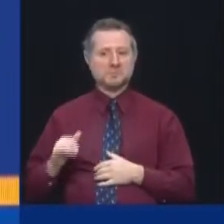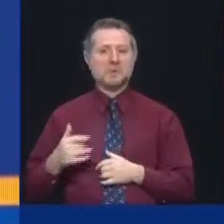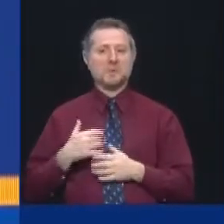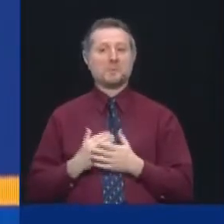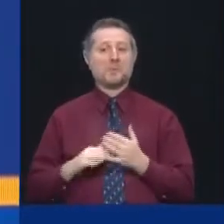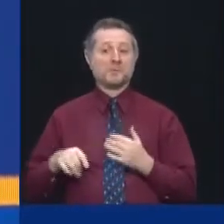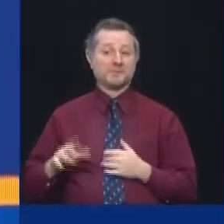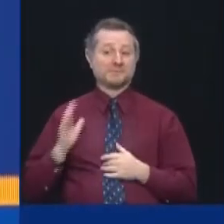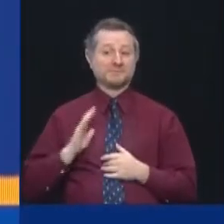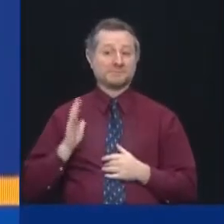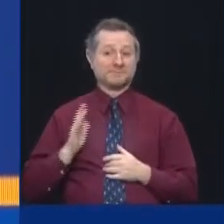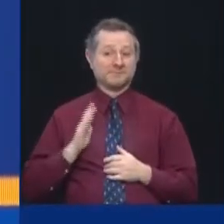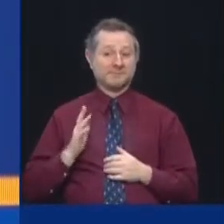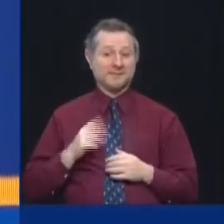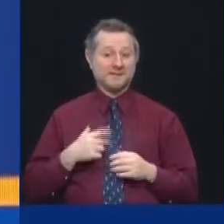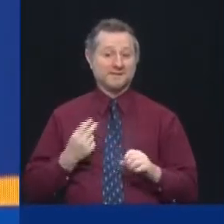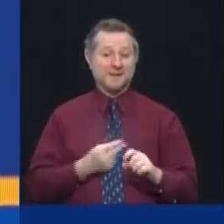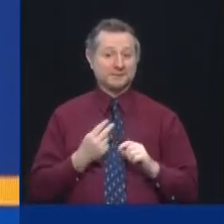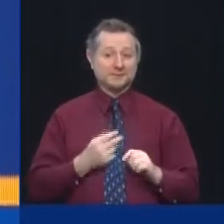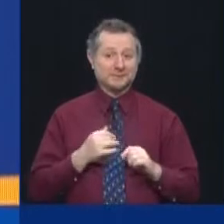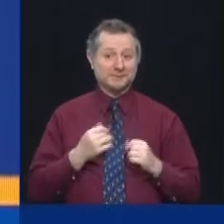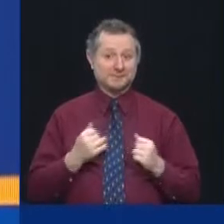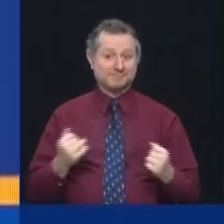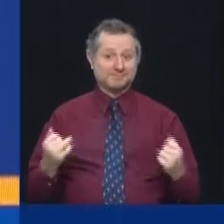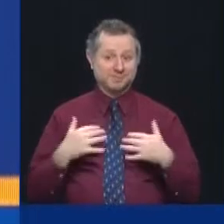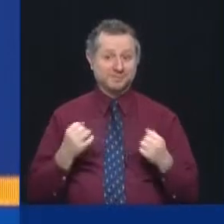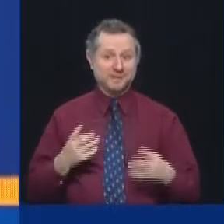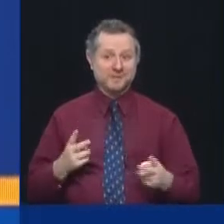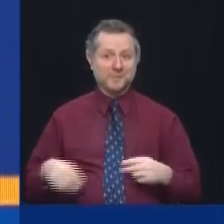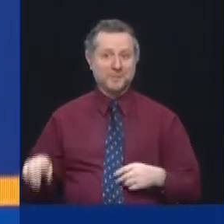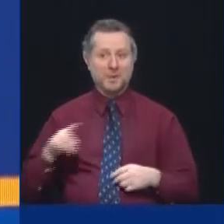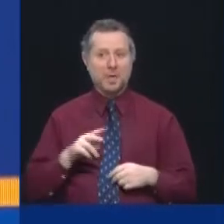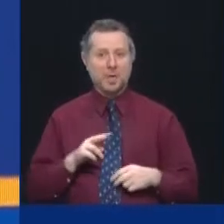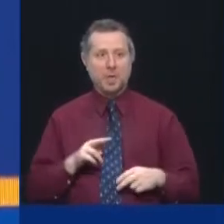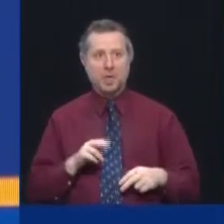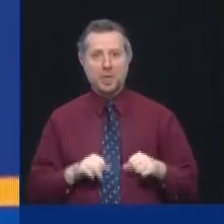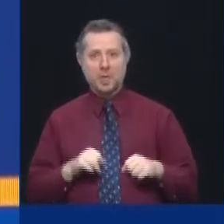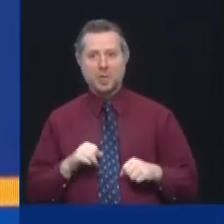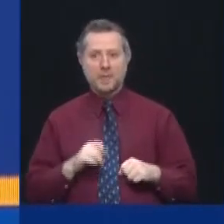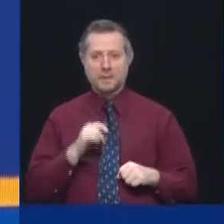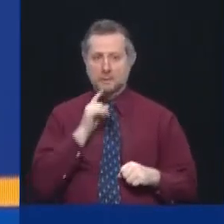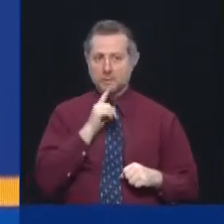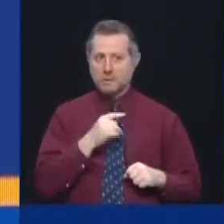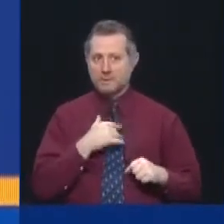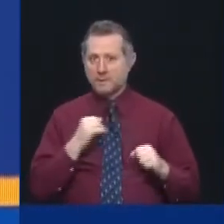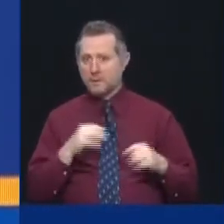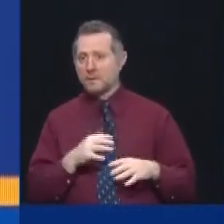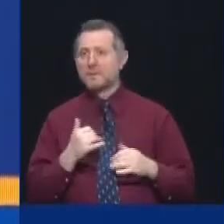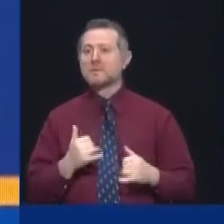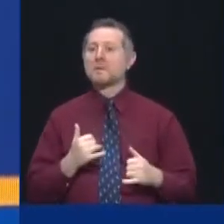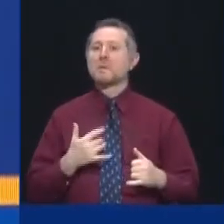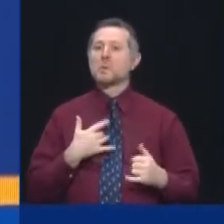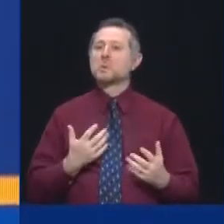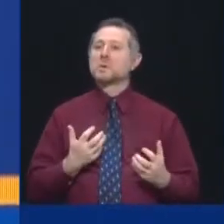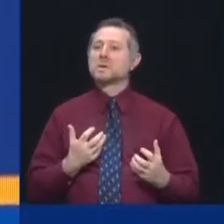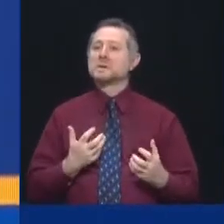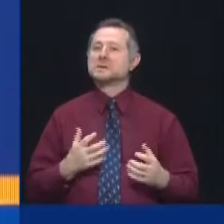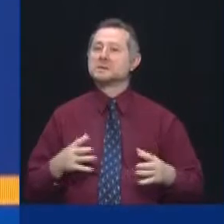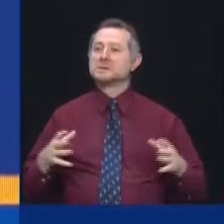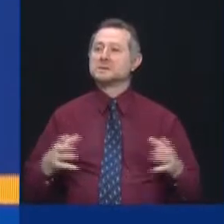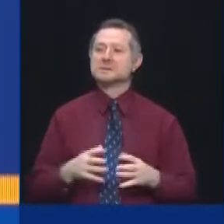any other state, more wind, more solar, hundreds of projects, and a whole new transmission grid